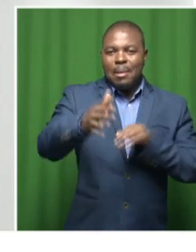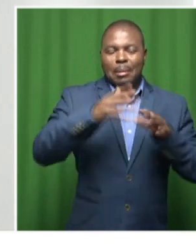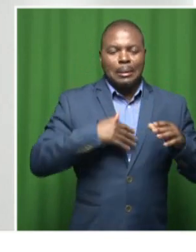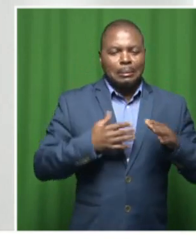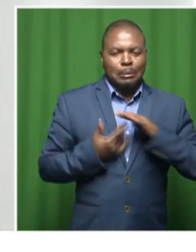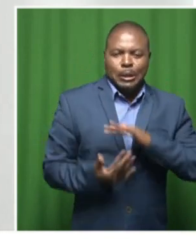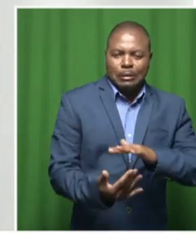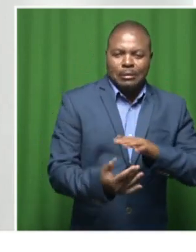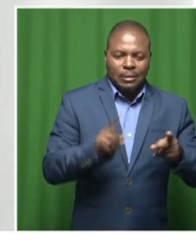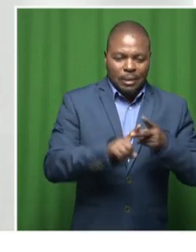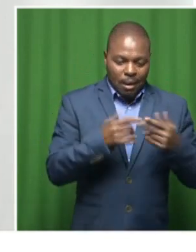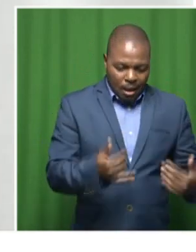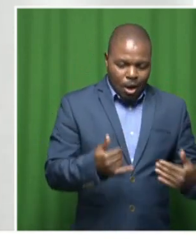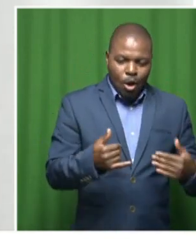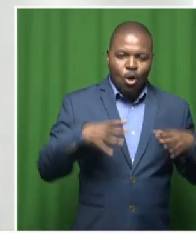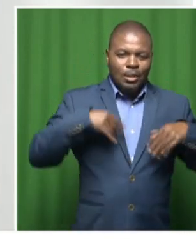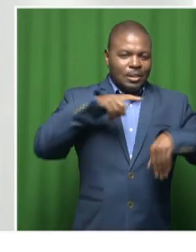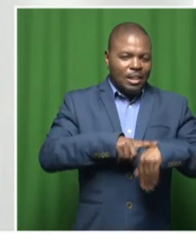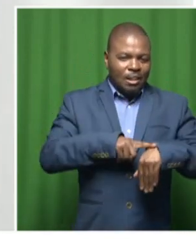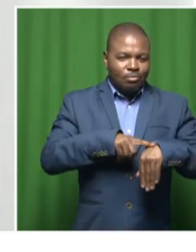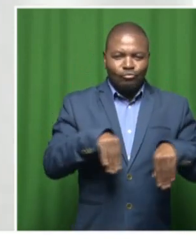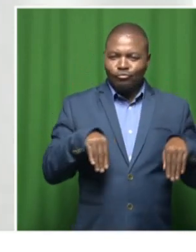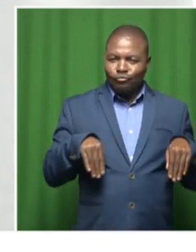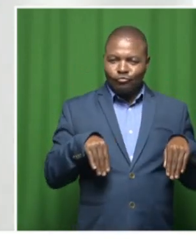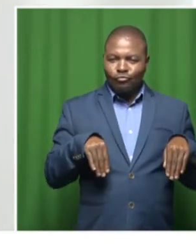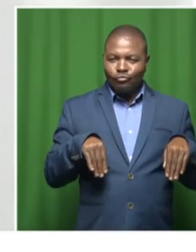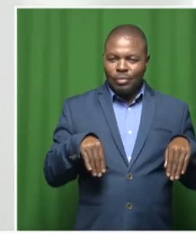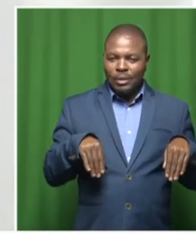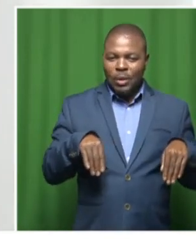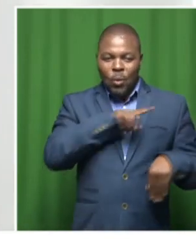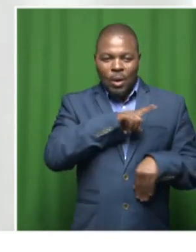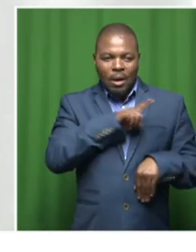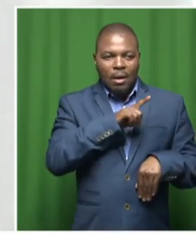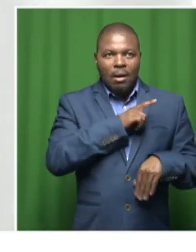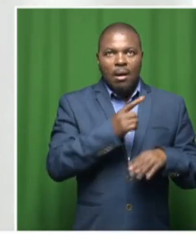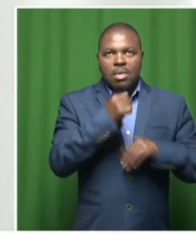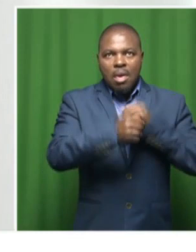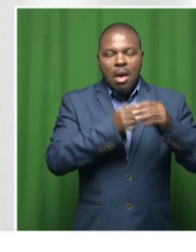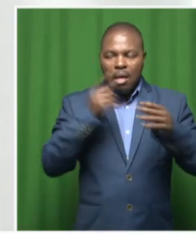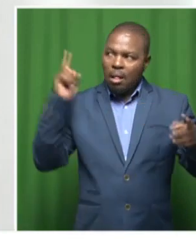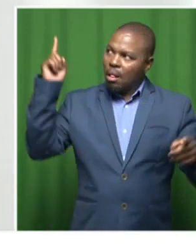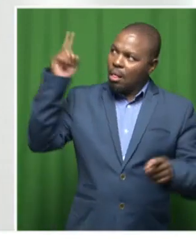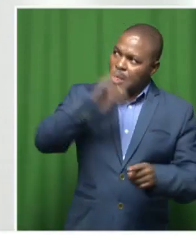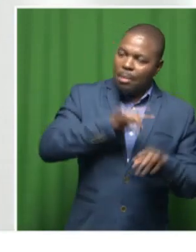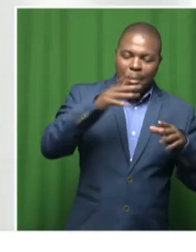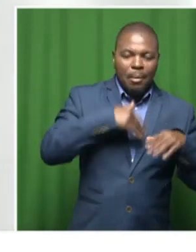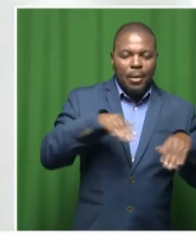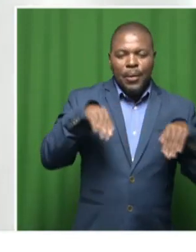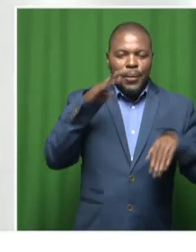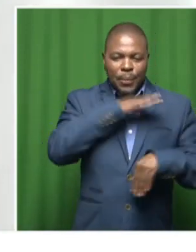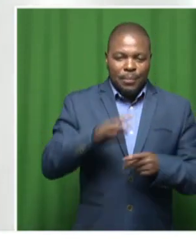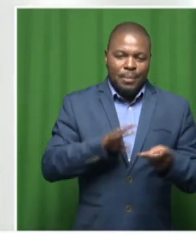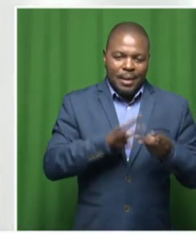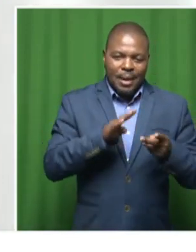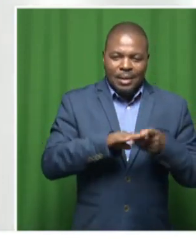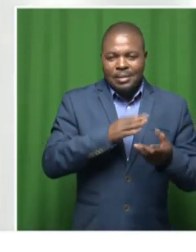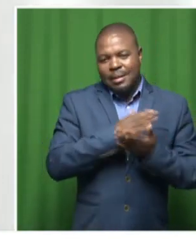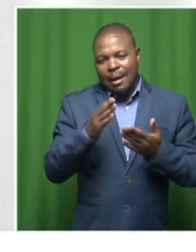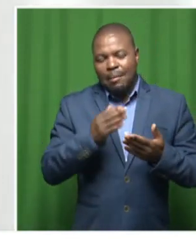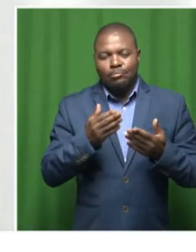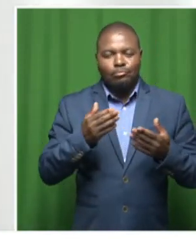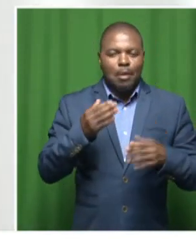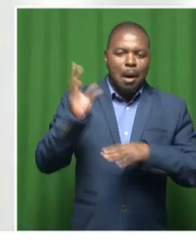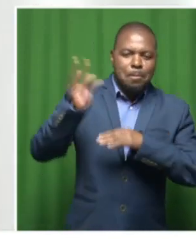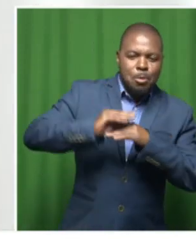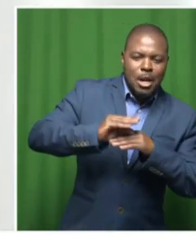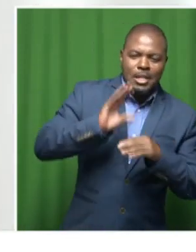have the downtime during the holidays. A lot of people don't get leave during the year. And the very last thing is people have their 13th checks. They've got their Christmas bonuses and they've